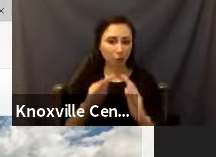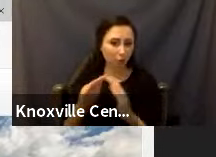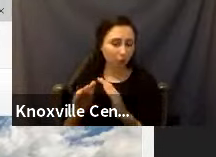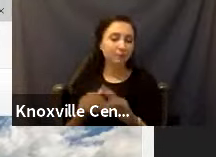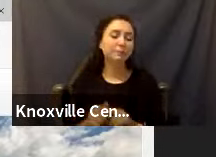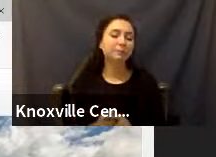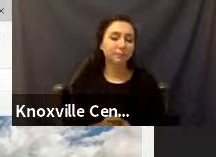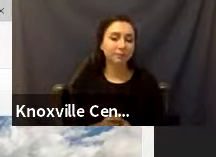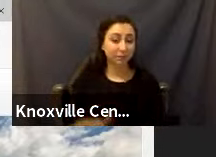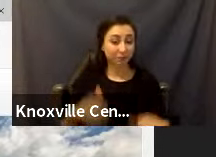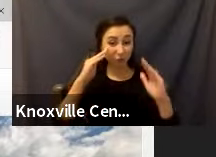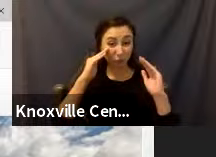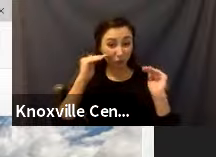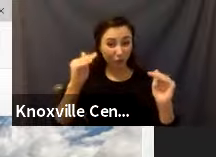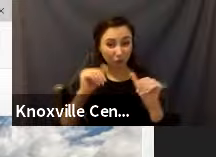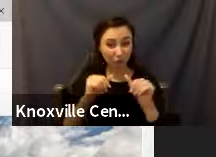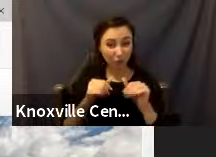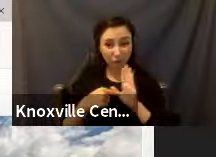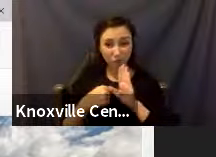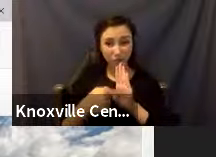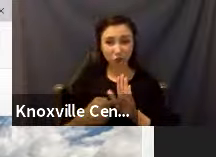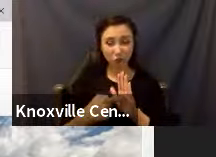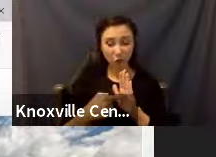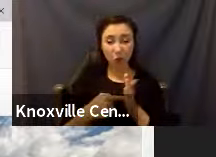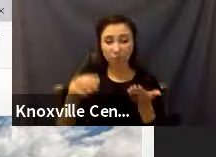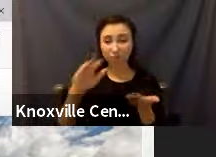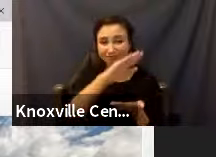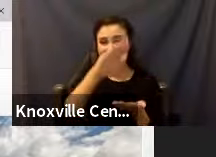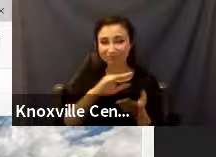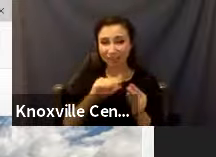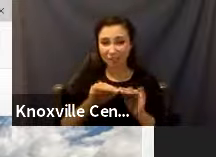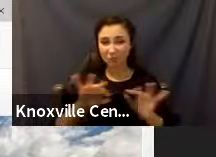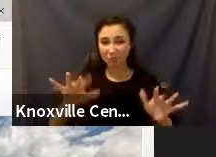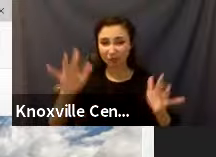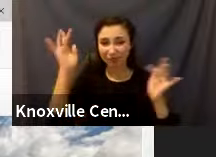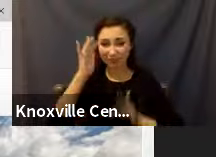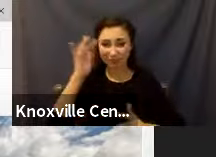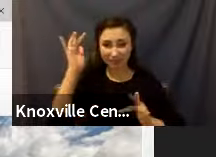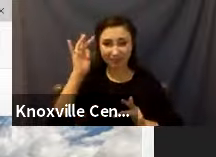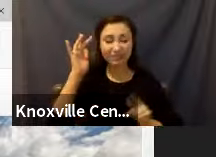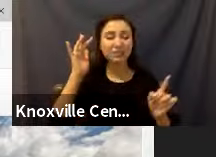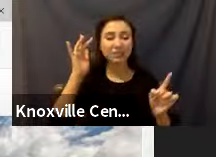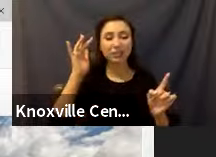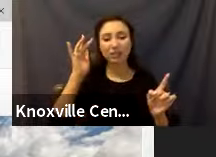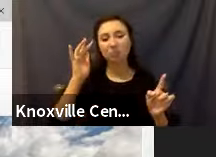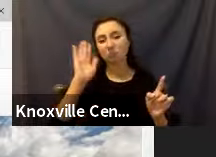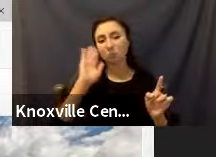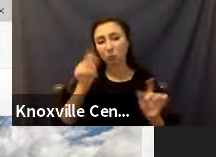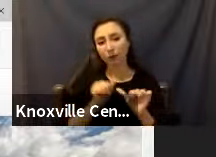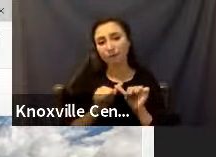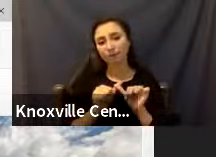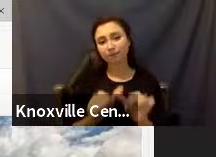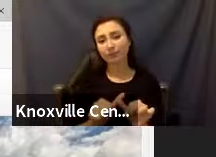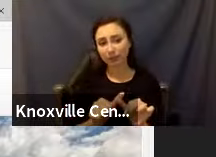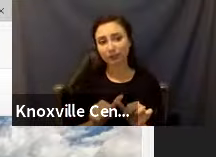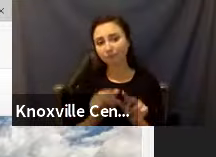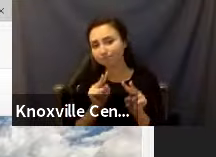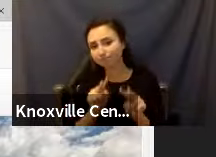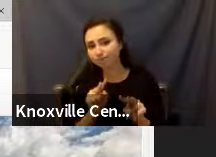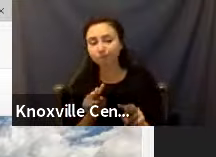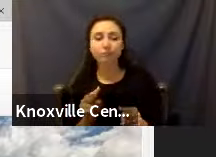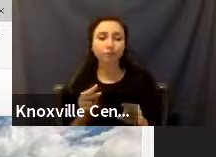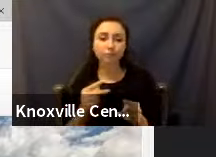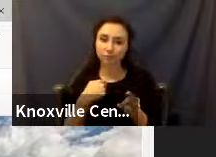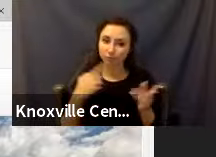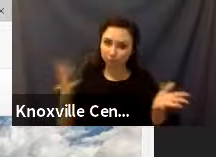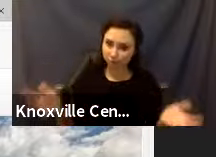that this is an indication of lower burden of disease across the community, but we'll continue to keep an eye on it. And we continue to urge